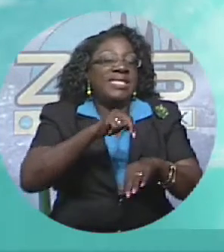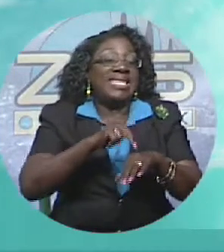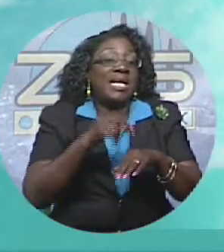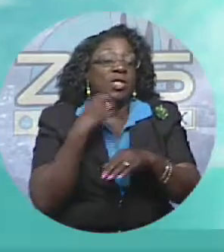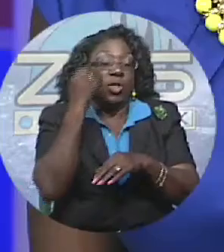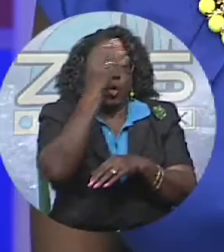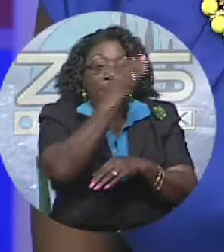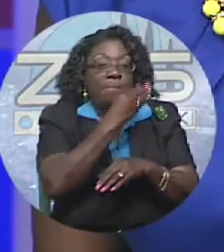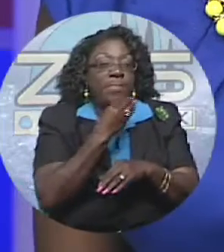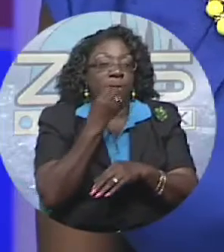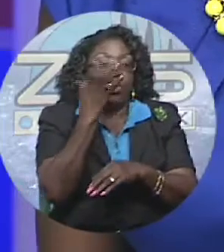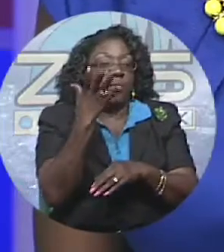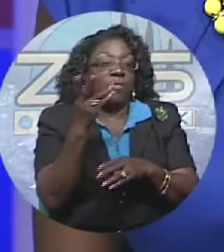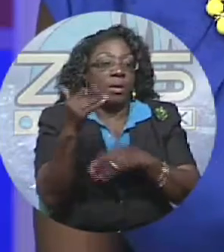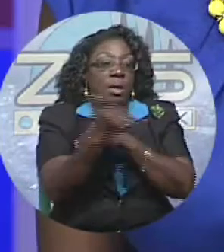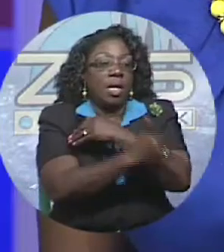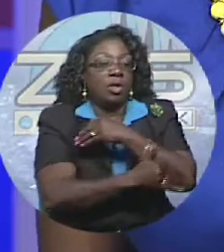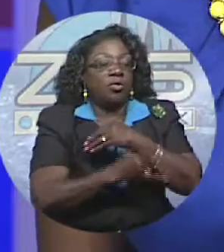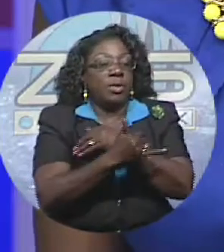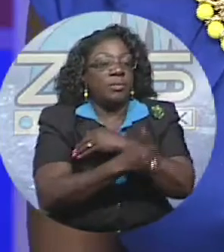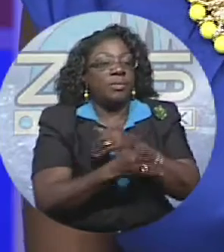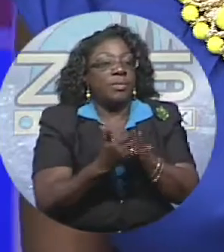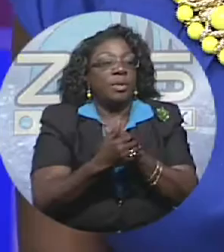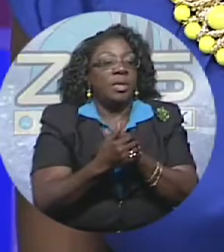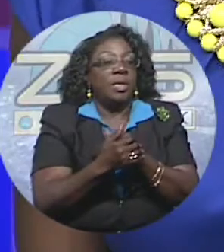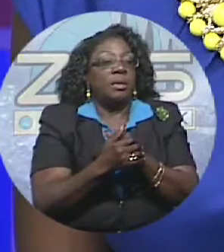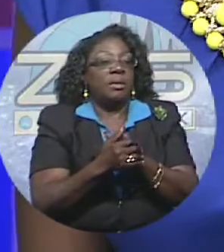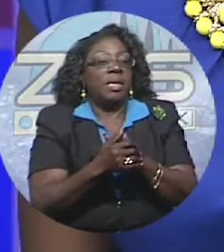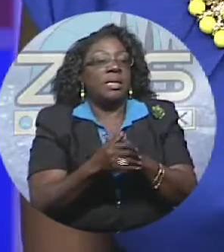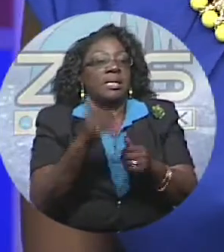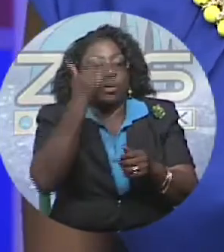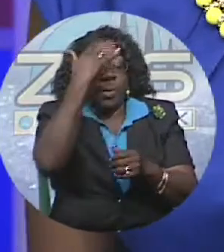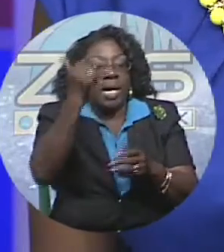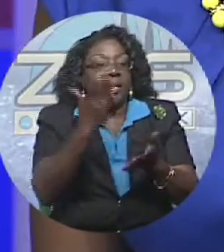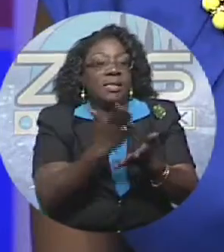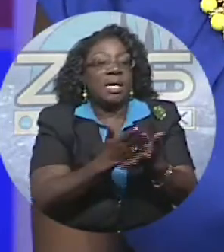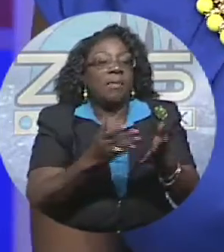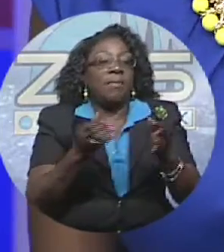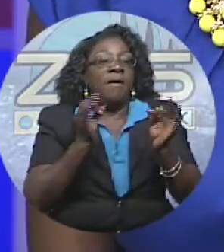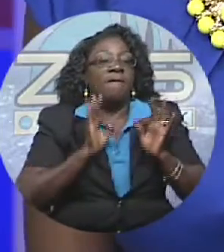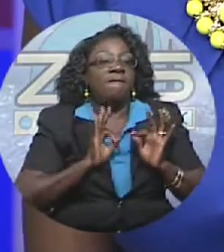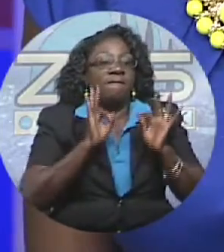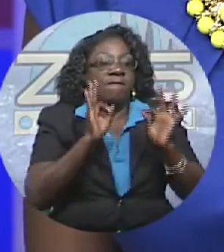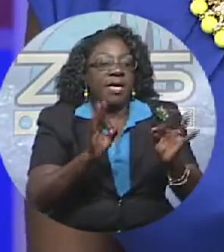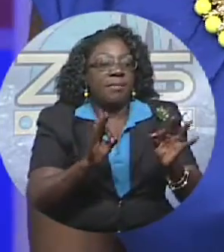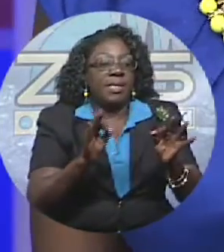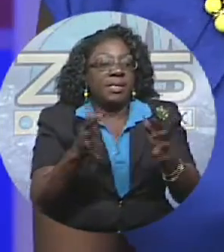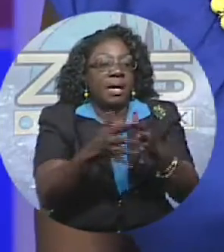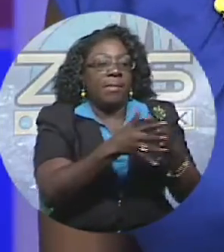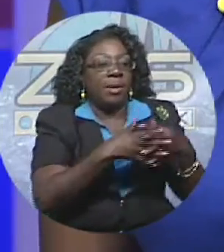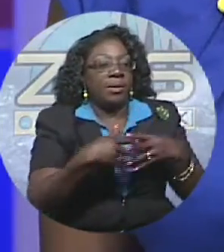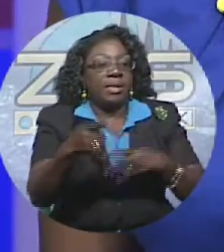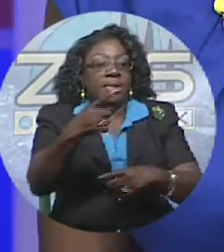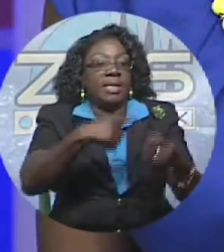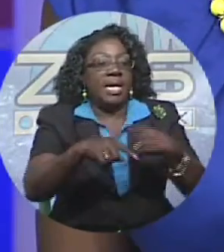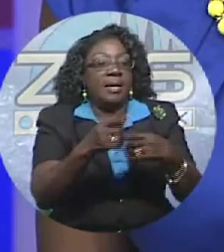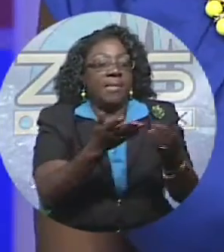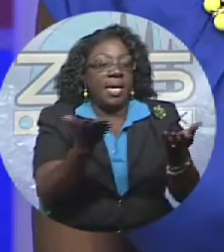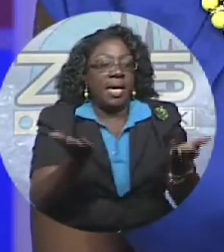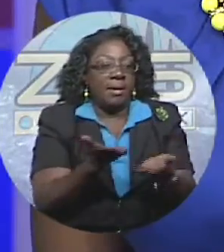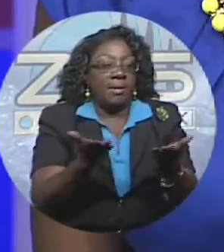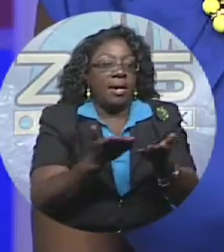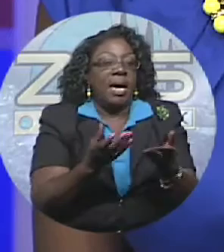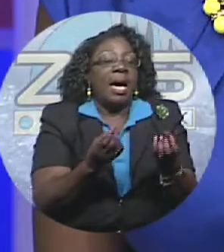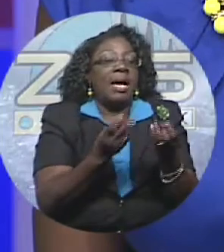Ernest Hemingway and Martin Luther King Jr. flock to our shores. He congratulated the Bahamas on its successful CARICOM